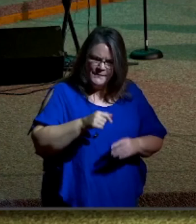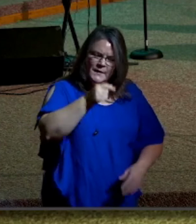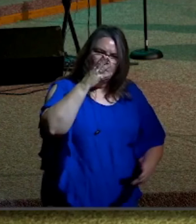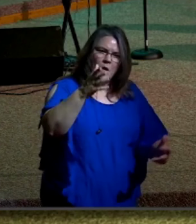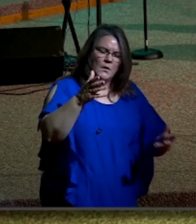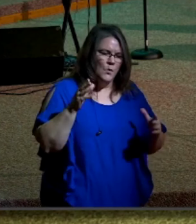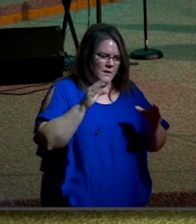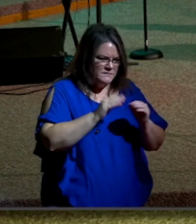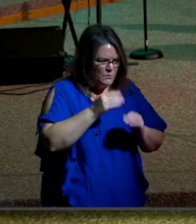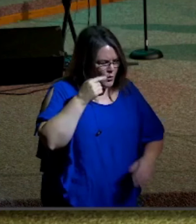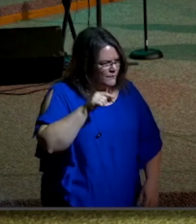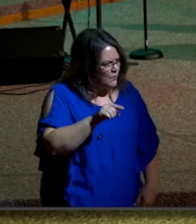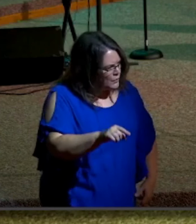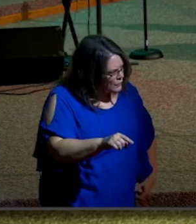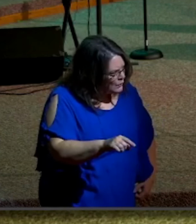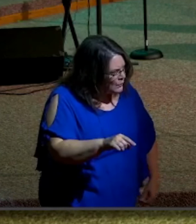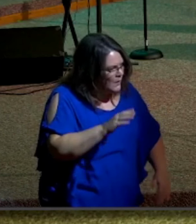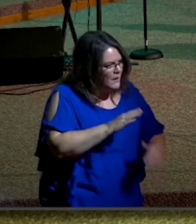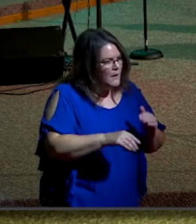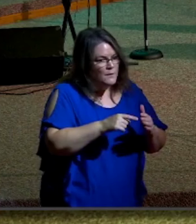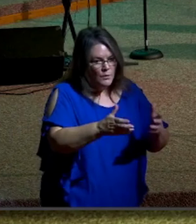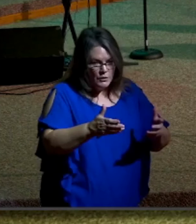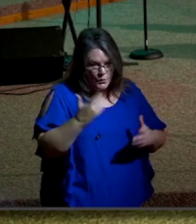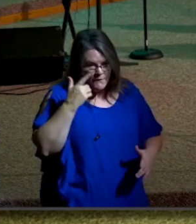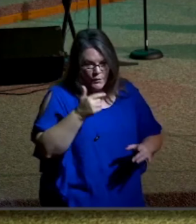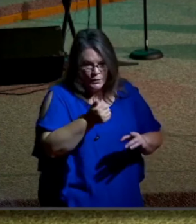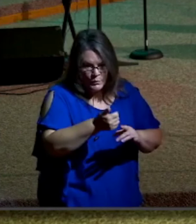you than what you want for yourself."